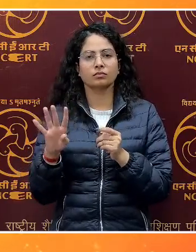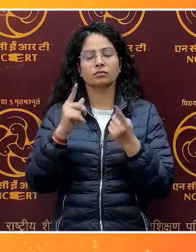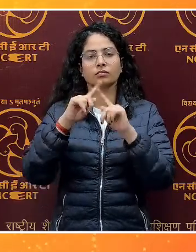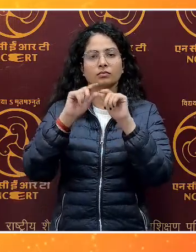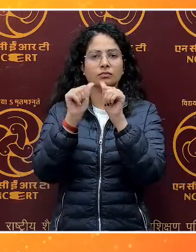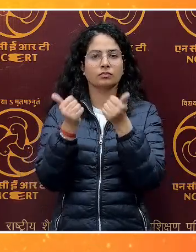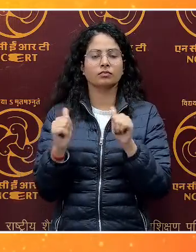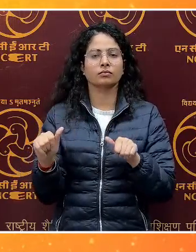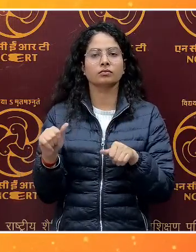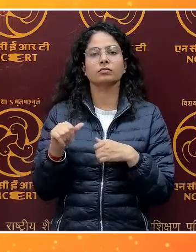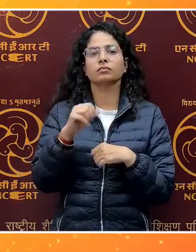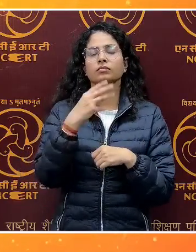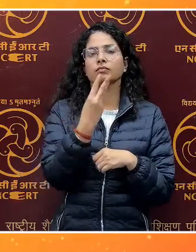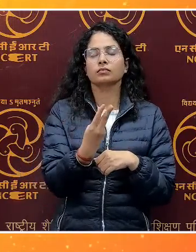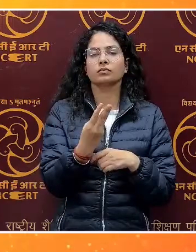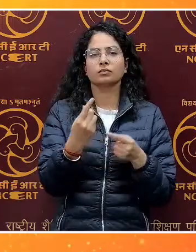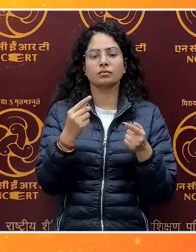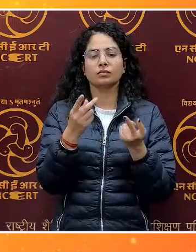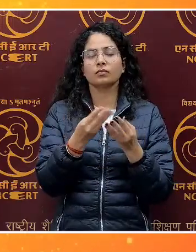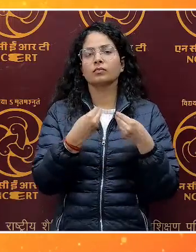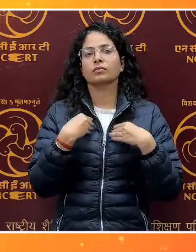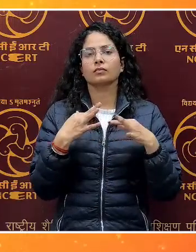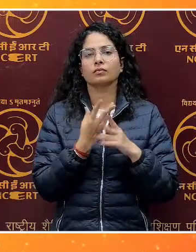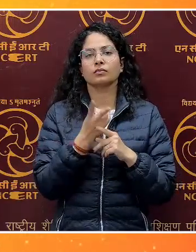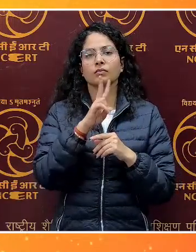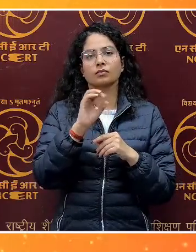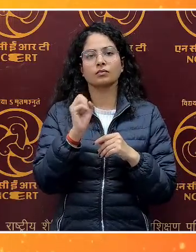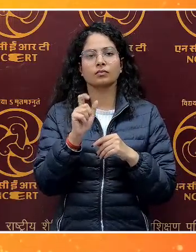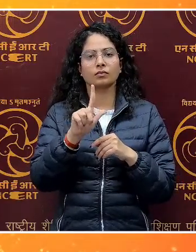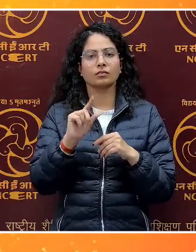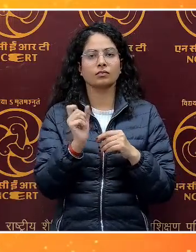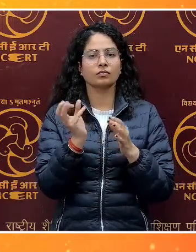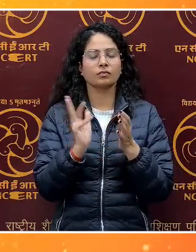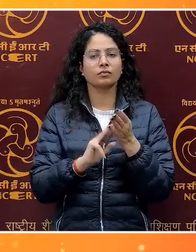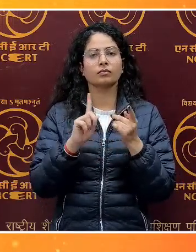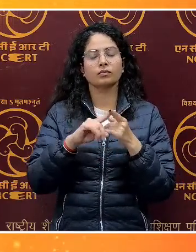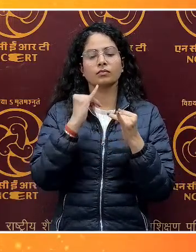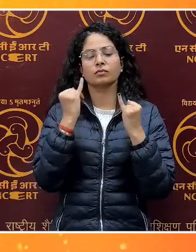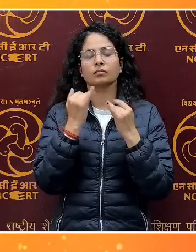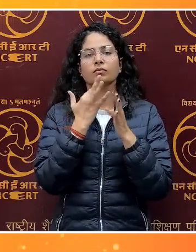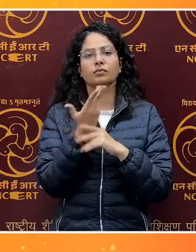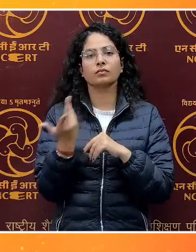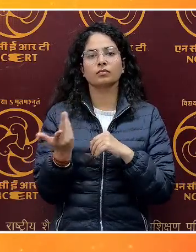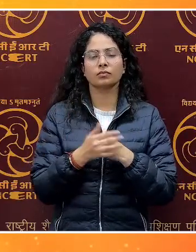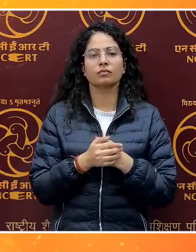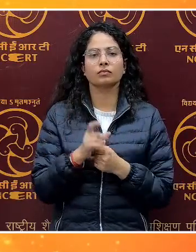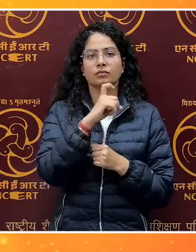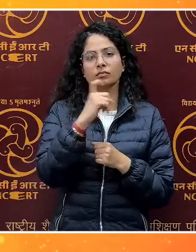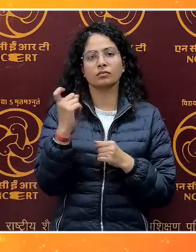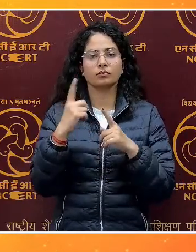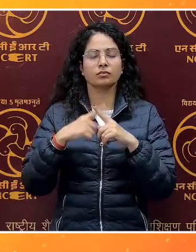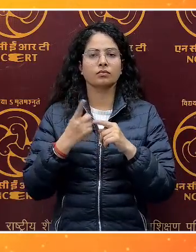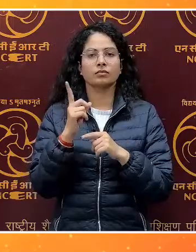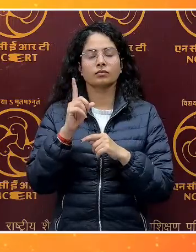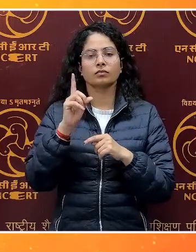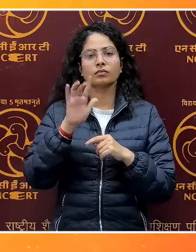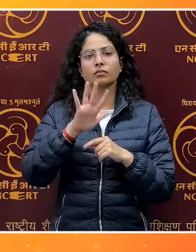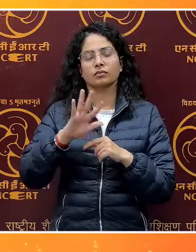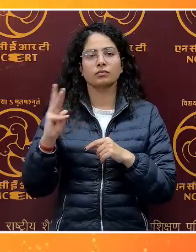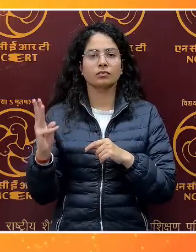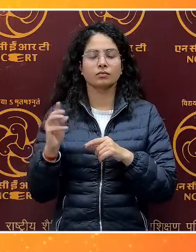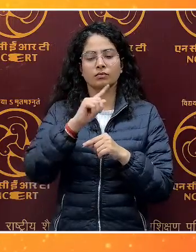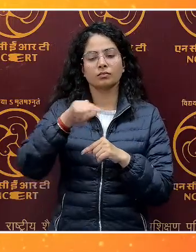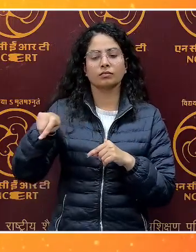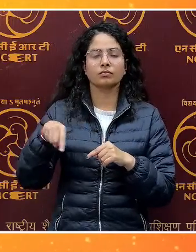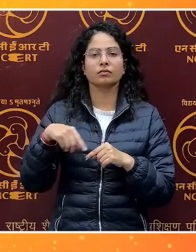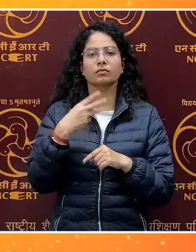3. This gives me the volume. On computation, we find that 77 into 53 upon